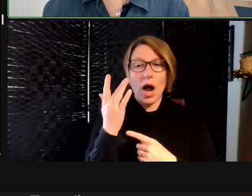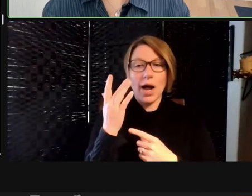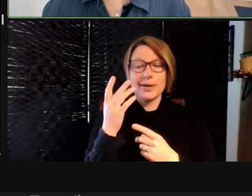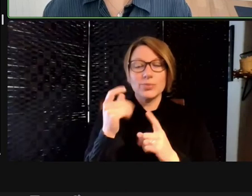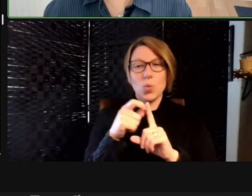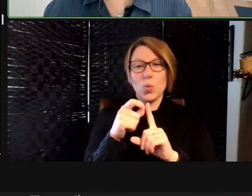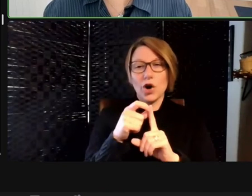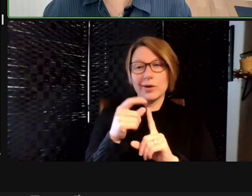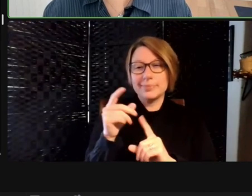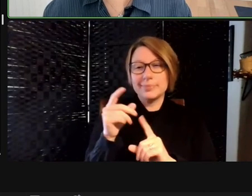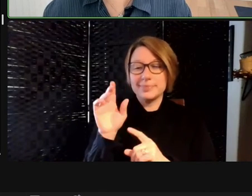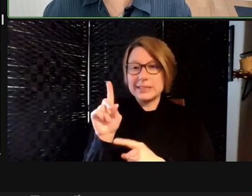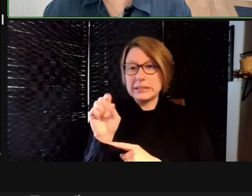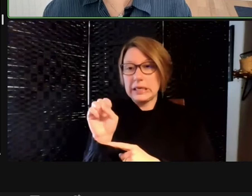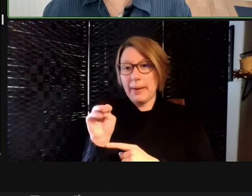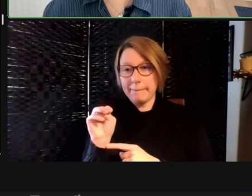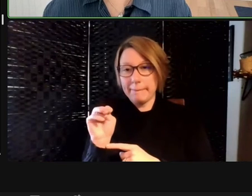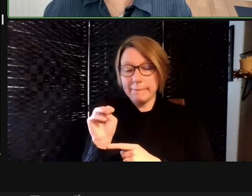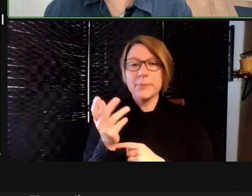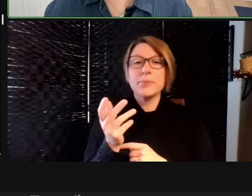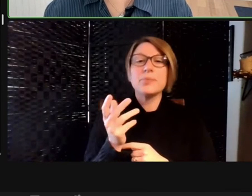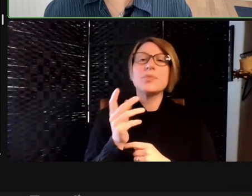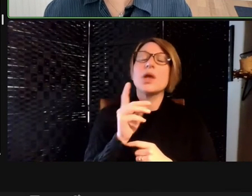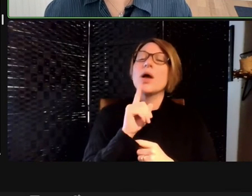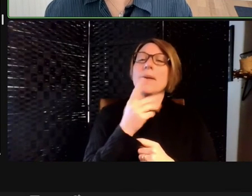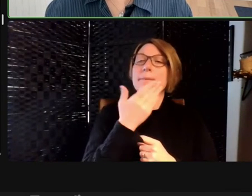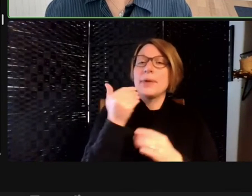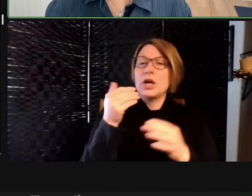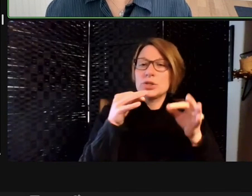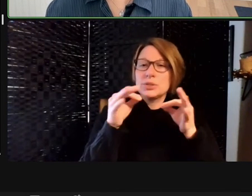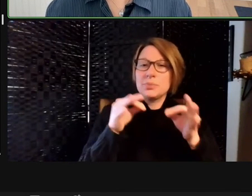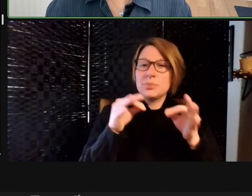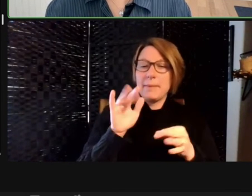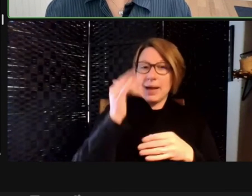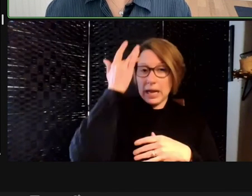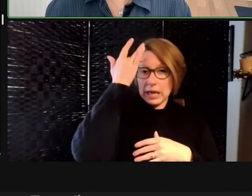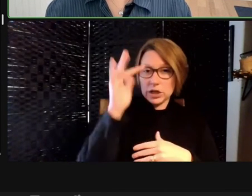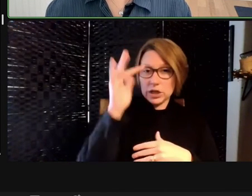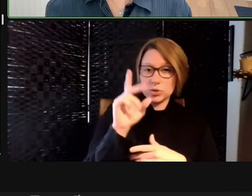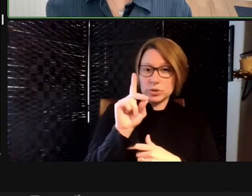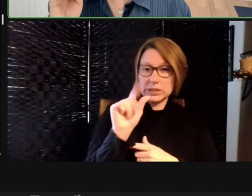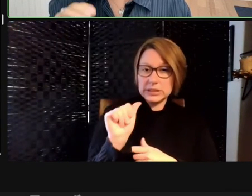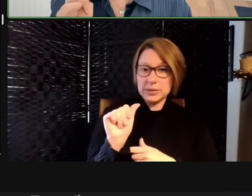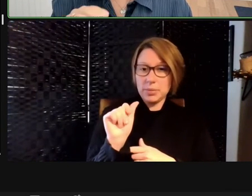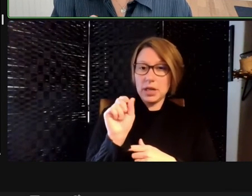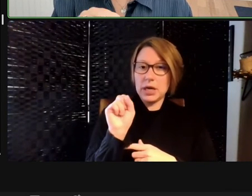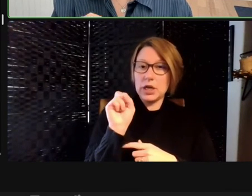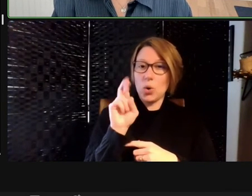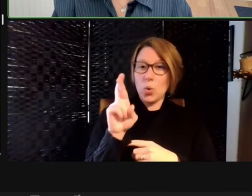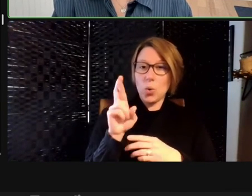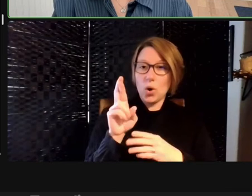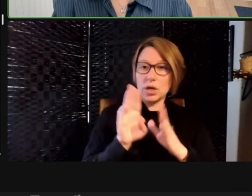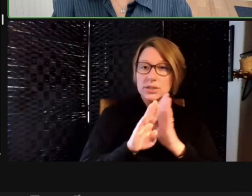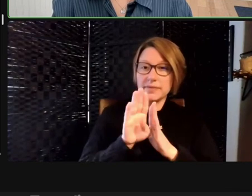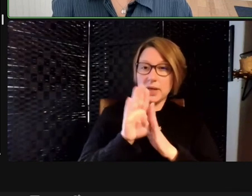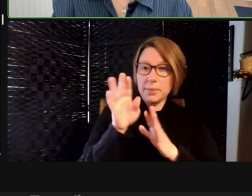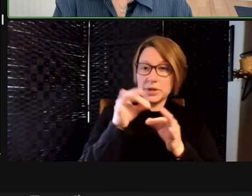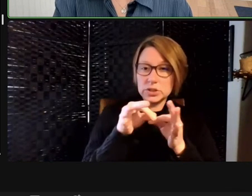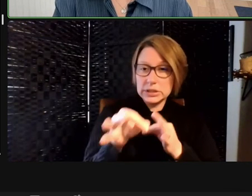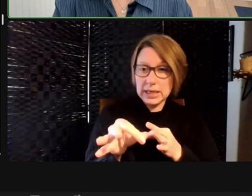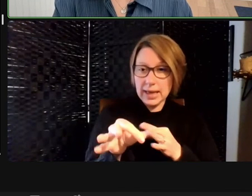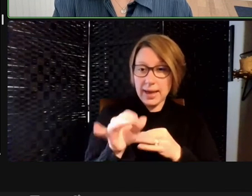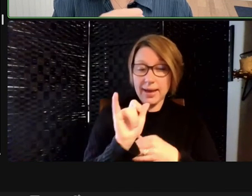disturbances, are better explained by an intellectual disability or global developmental delay. So if they could be explained in that